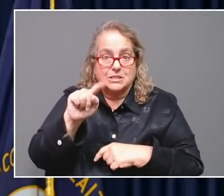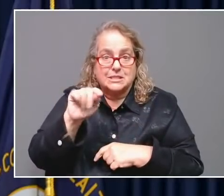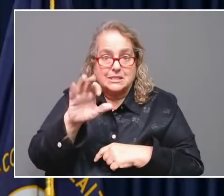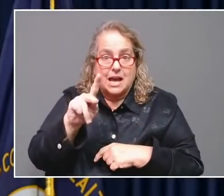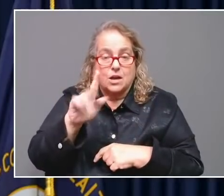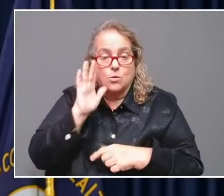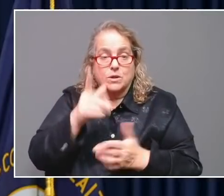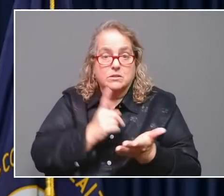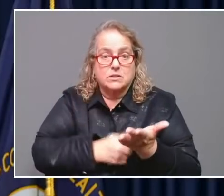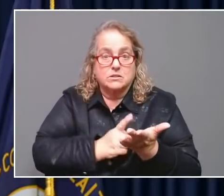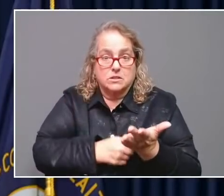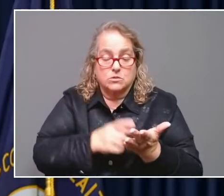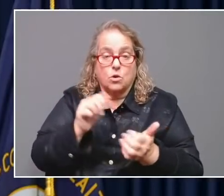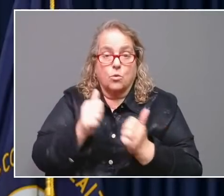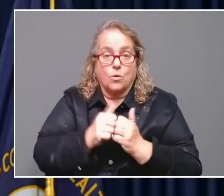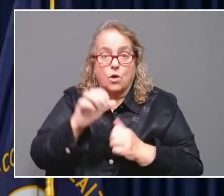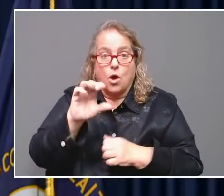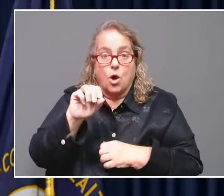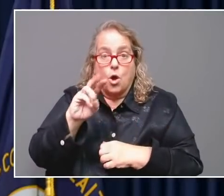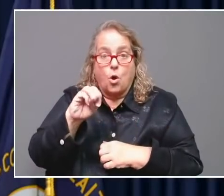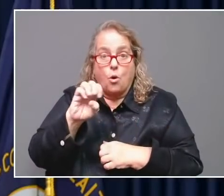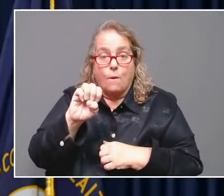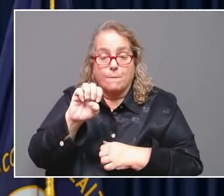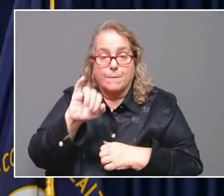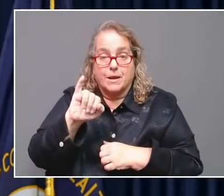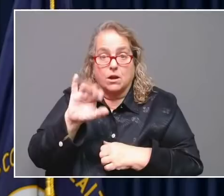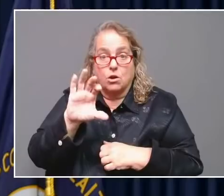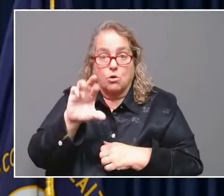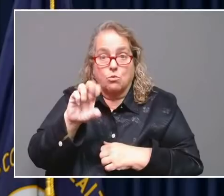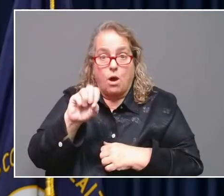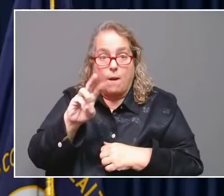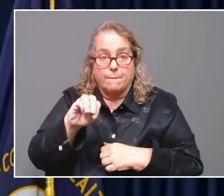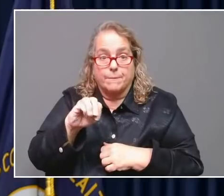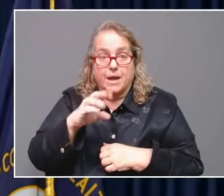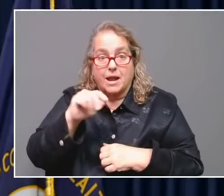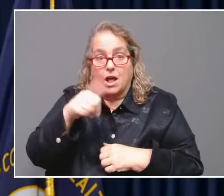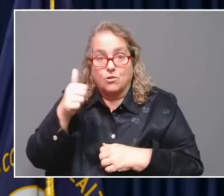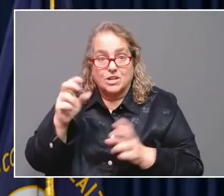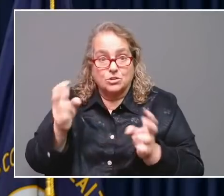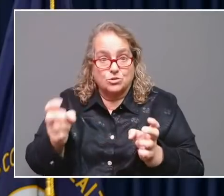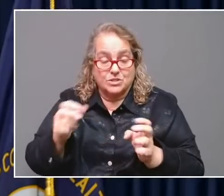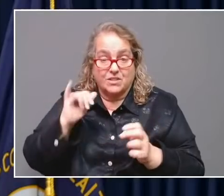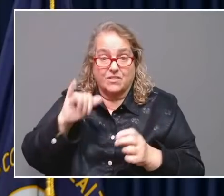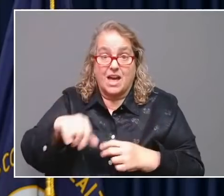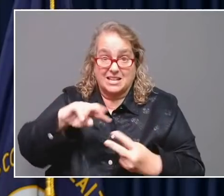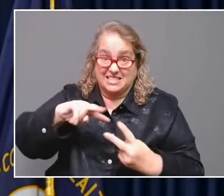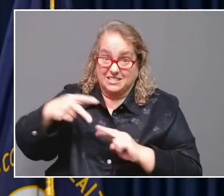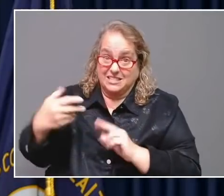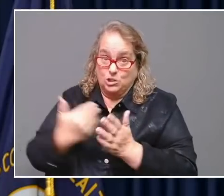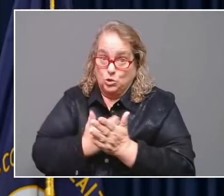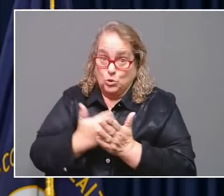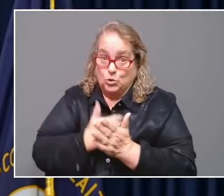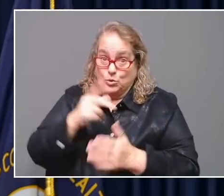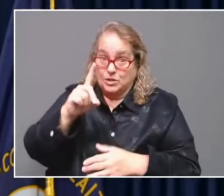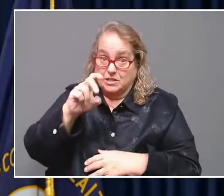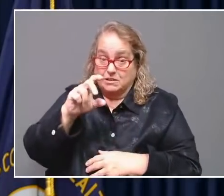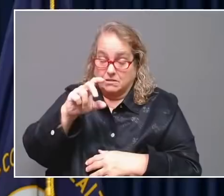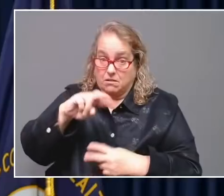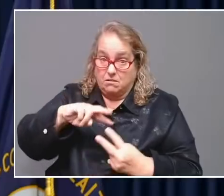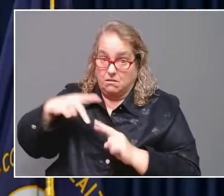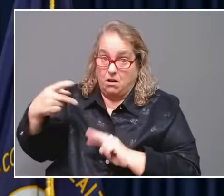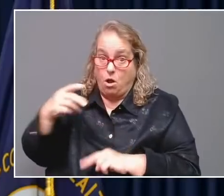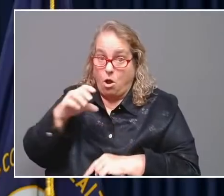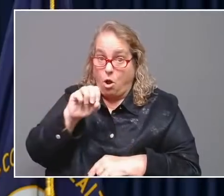Omicron and a few other issues. And that's that, yes, we ought to be worried about Omicron, but Delta is killing our people right now.